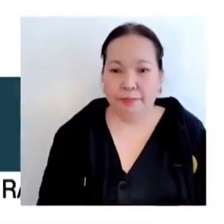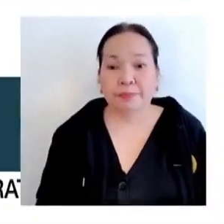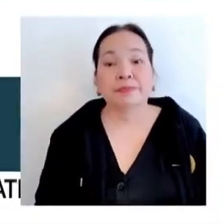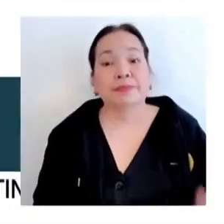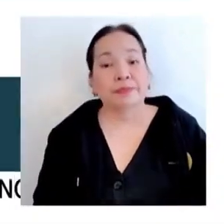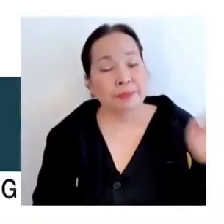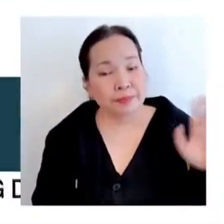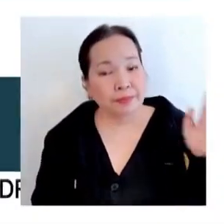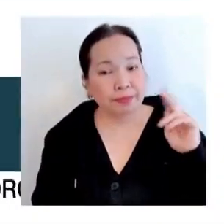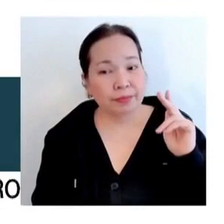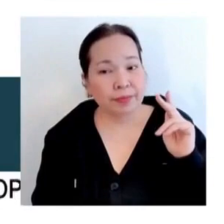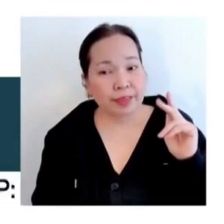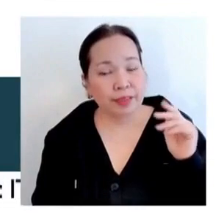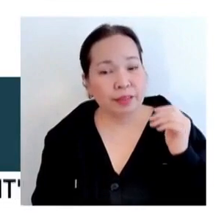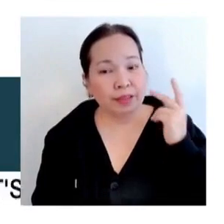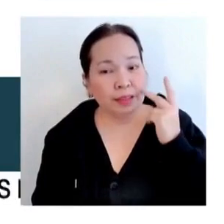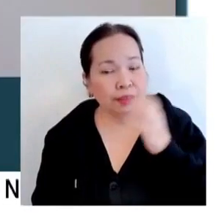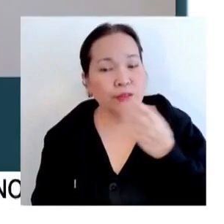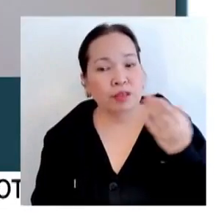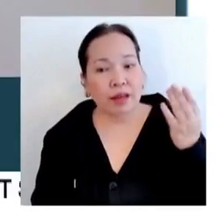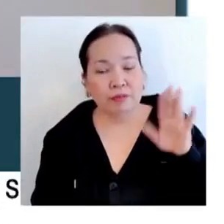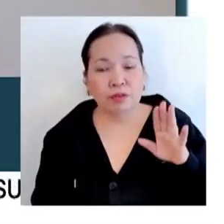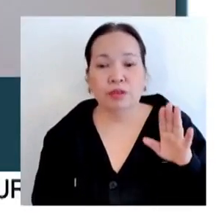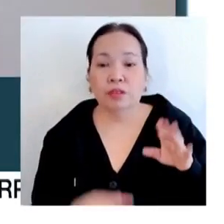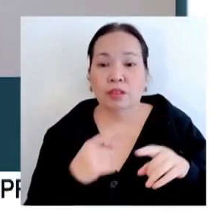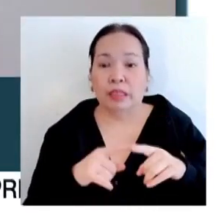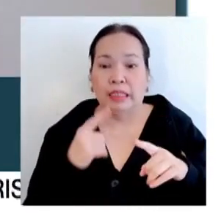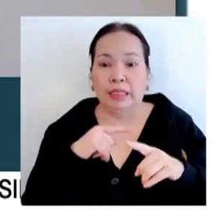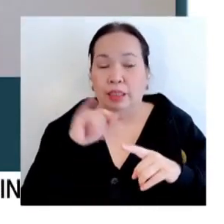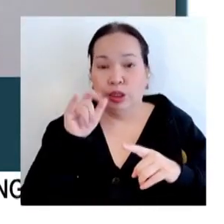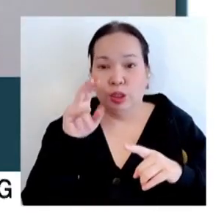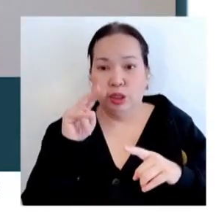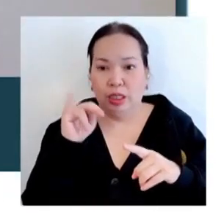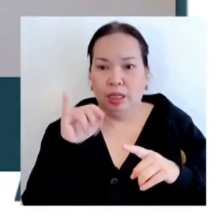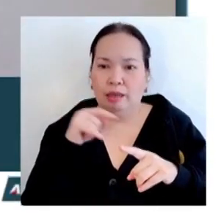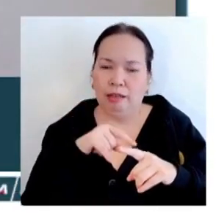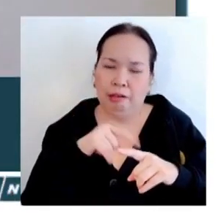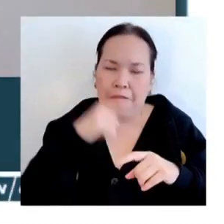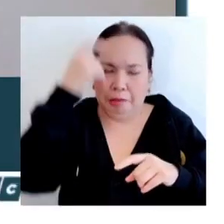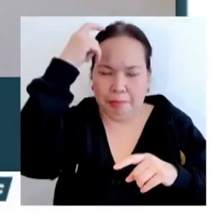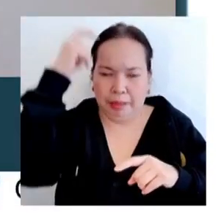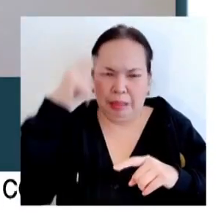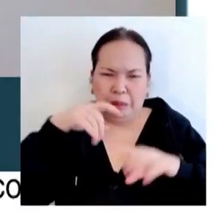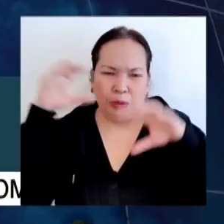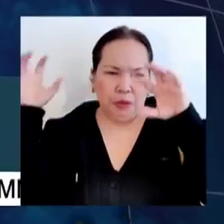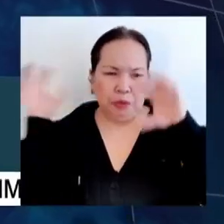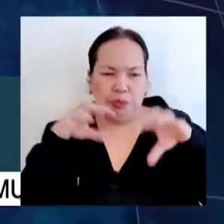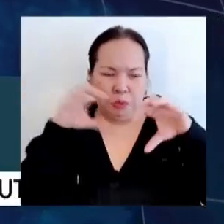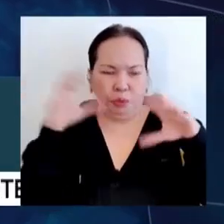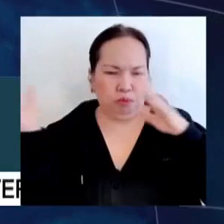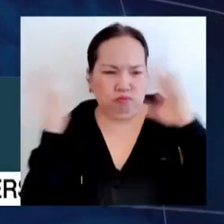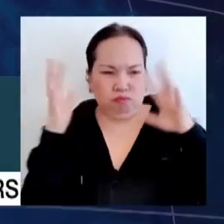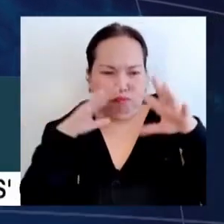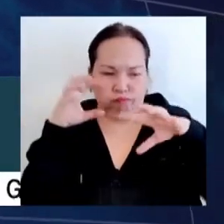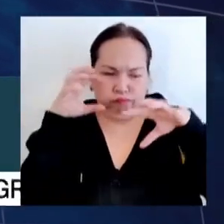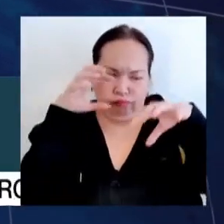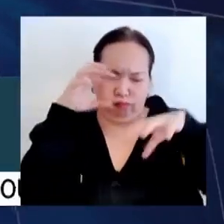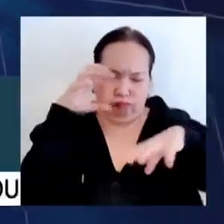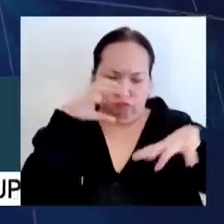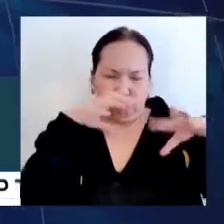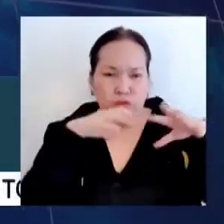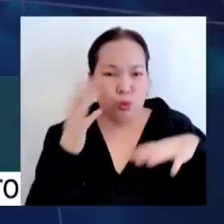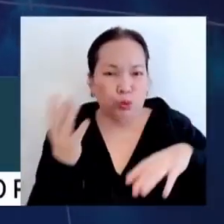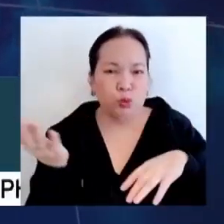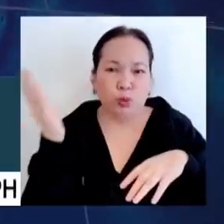Carmina. Typhoon Jenny will be closest to Batanes today and will batter the province with very strong winds and intense rains all day.